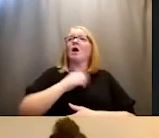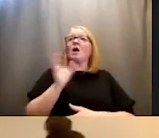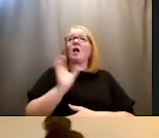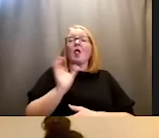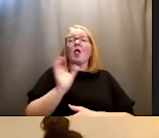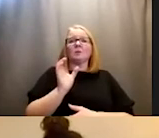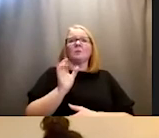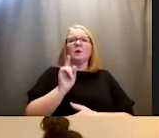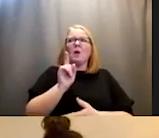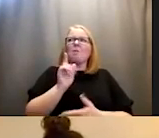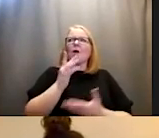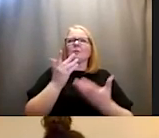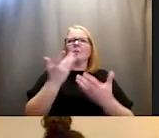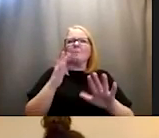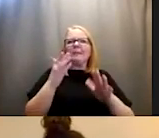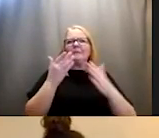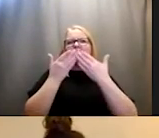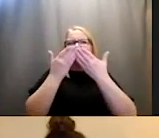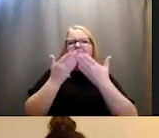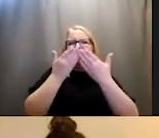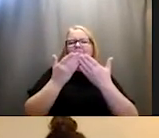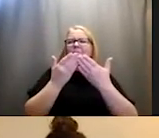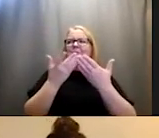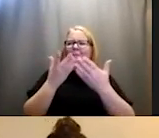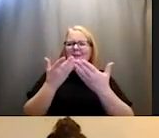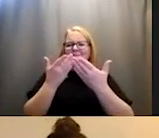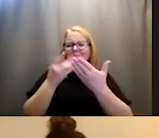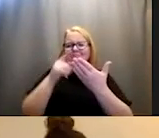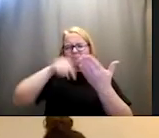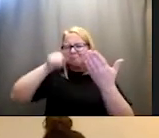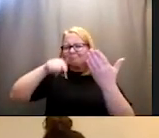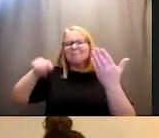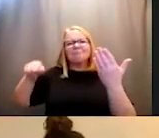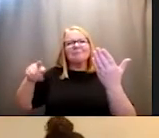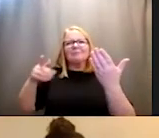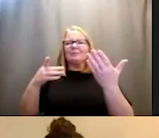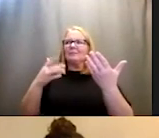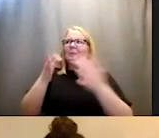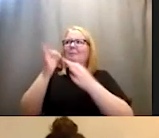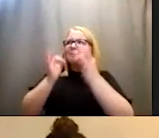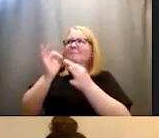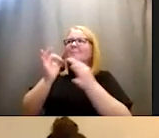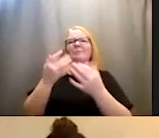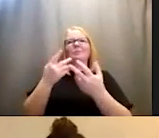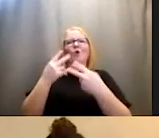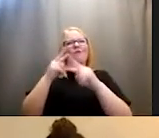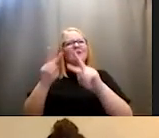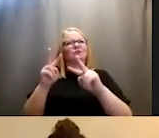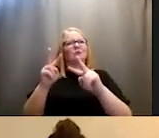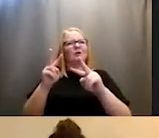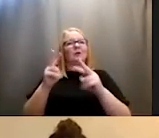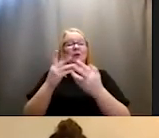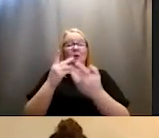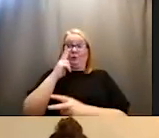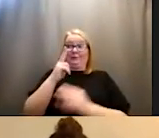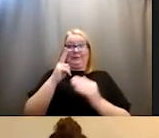actually having studied thousands of her pieces, either in person or virtually, these are the specific